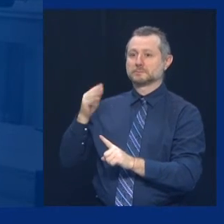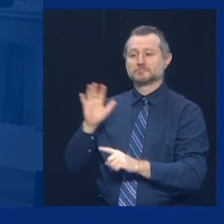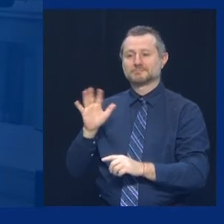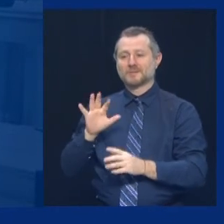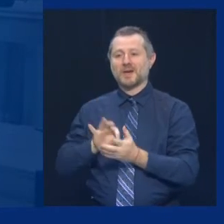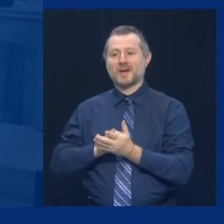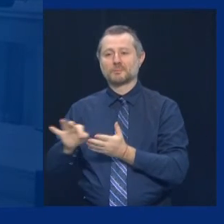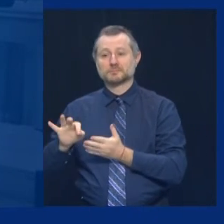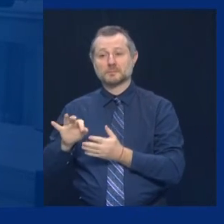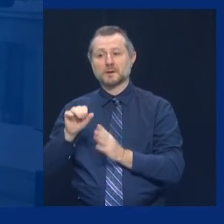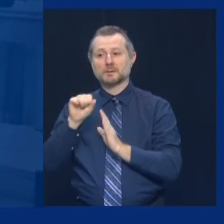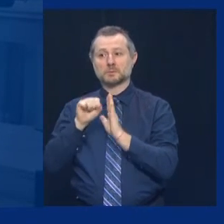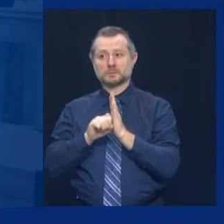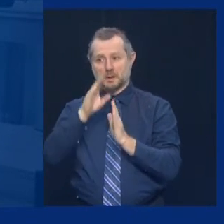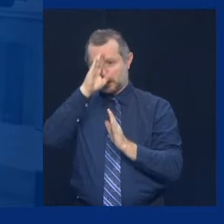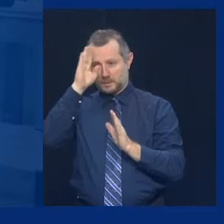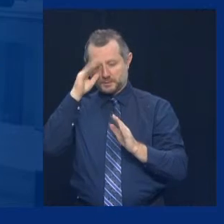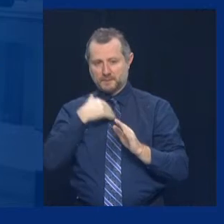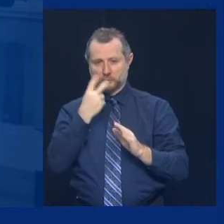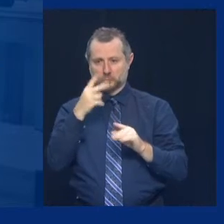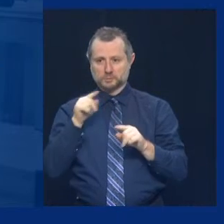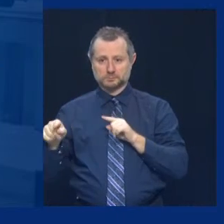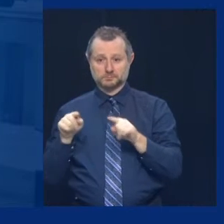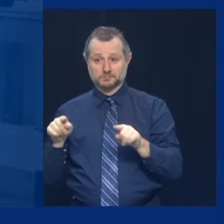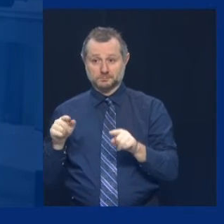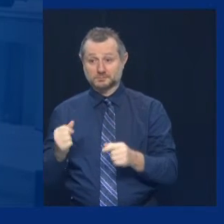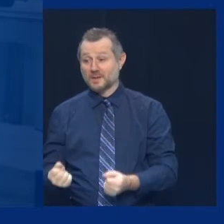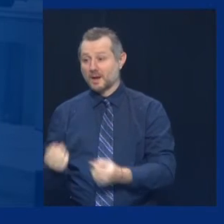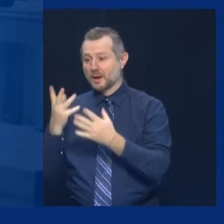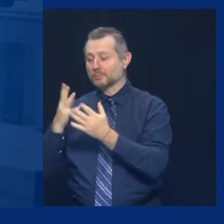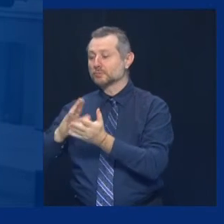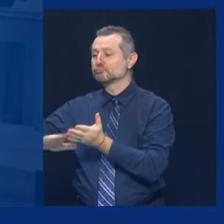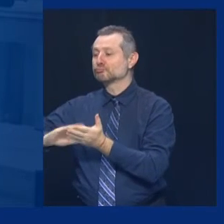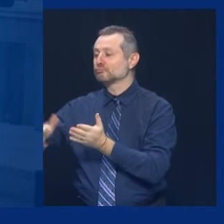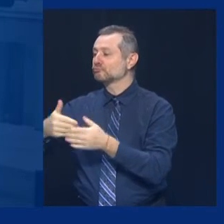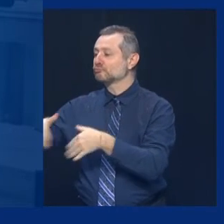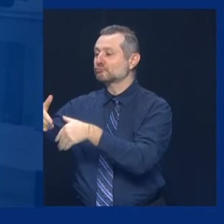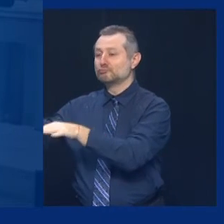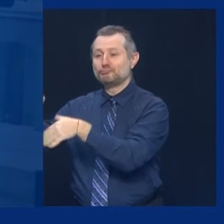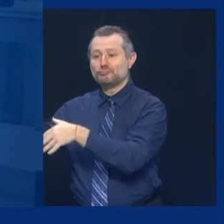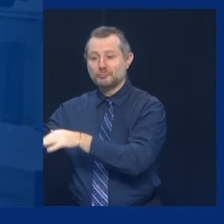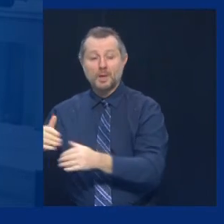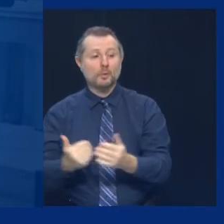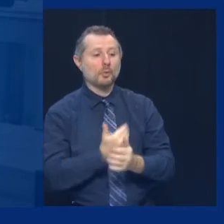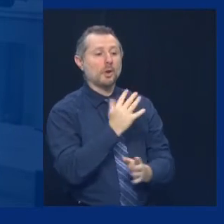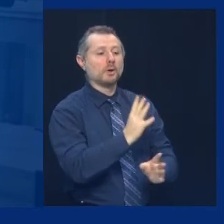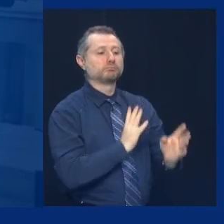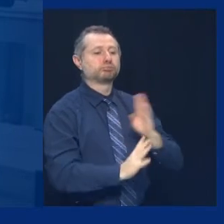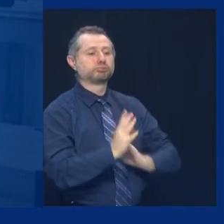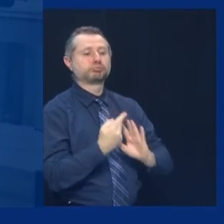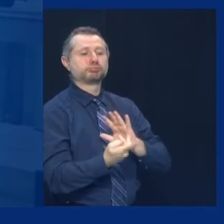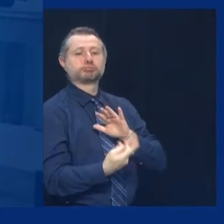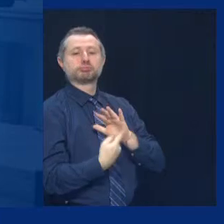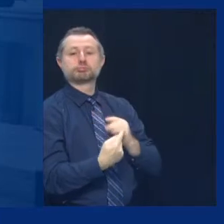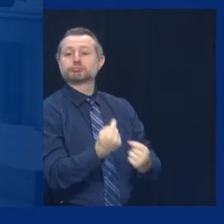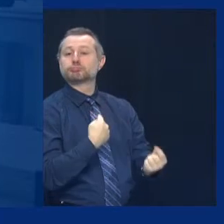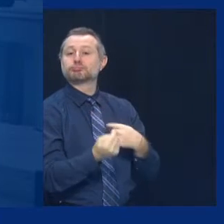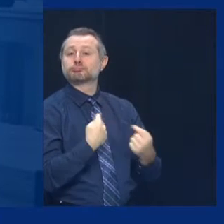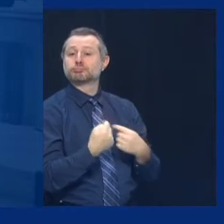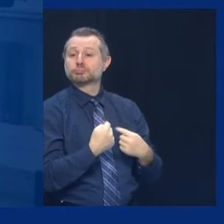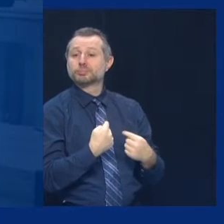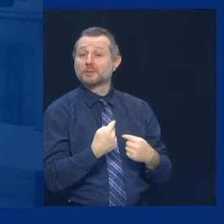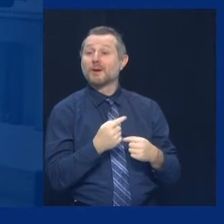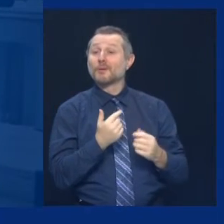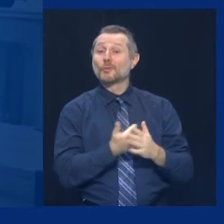two numbers. There's the number of people who get discharged and the number of people who get admitted. The admissions were actually